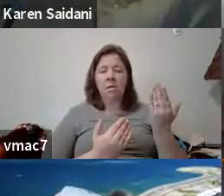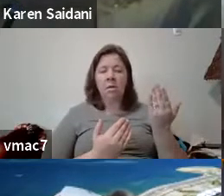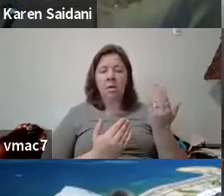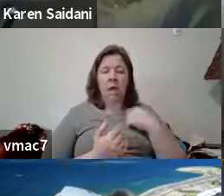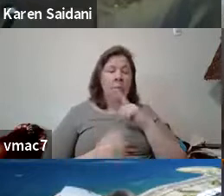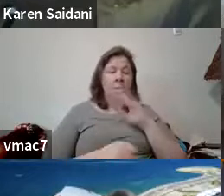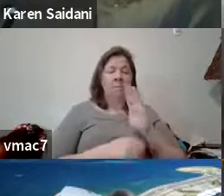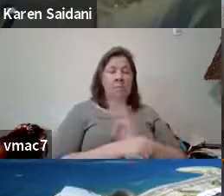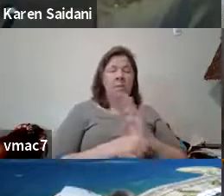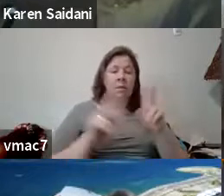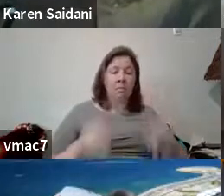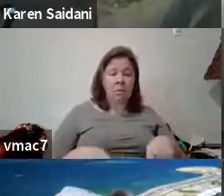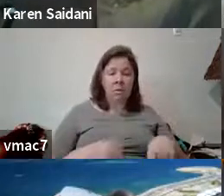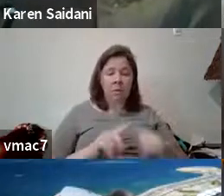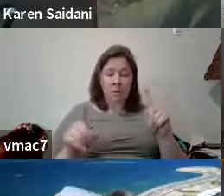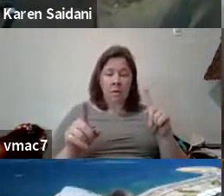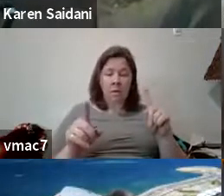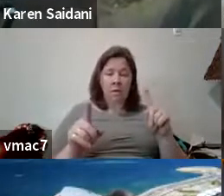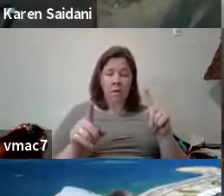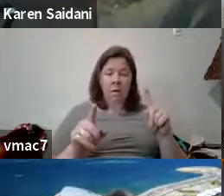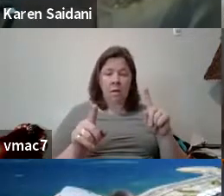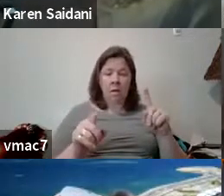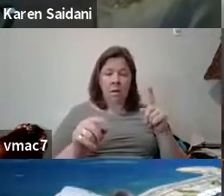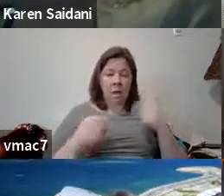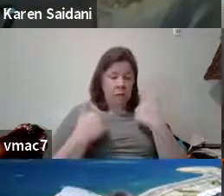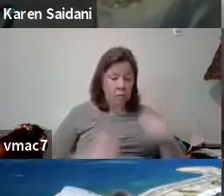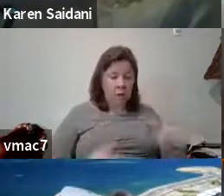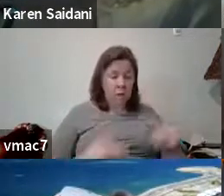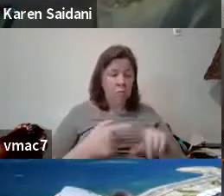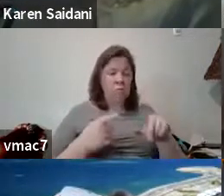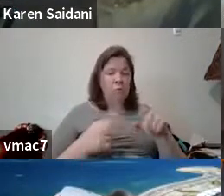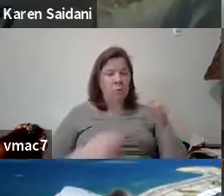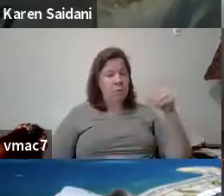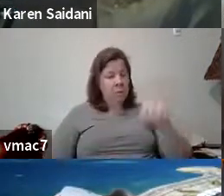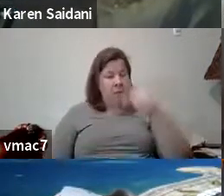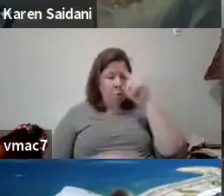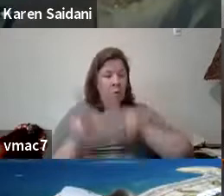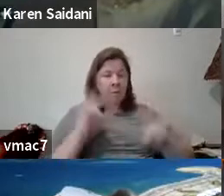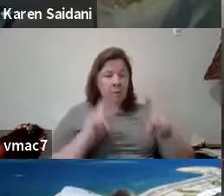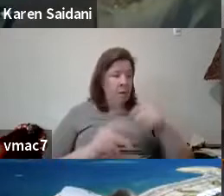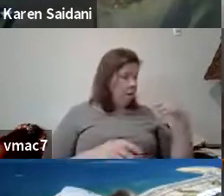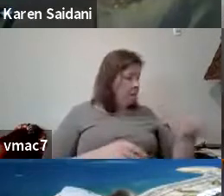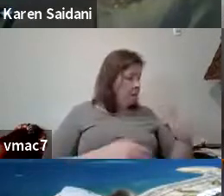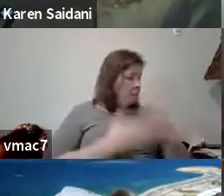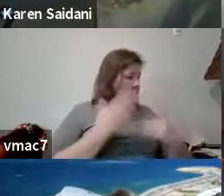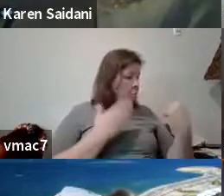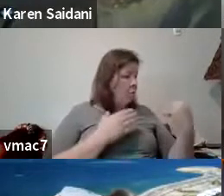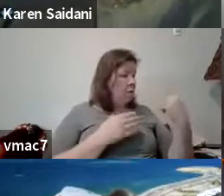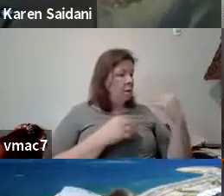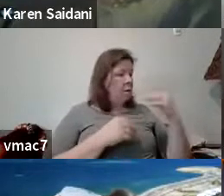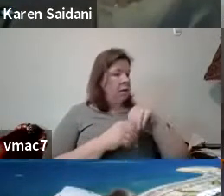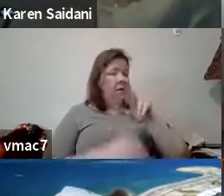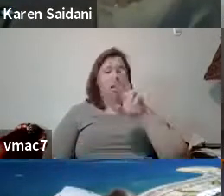busy. So even to the extent that I tried to pay for people, I paid for somebody in